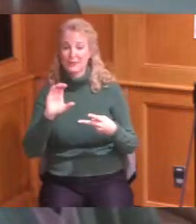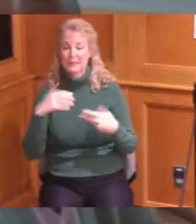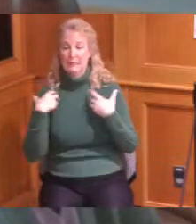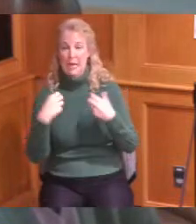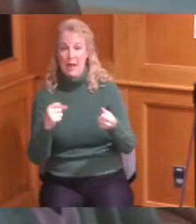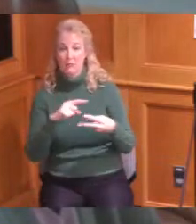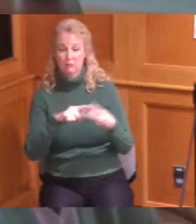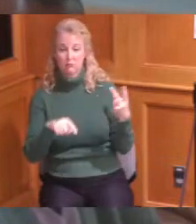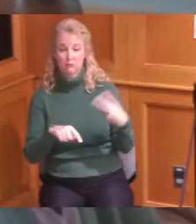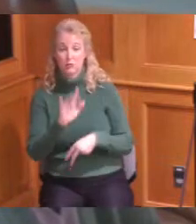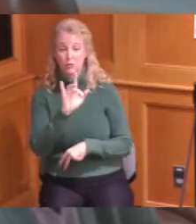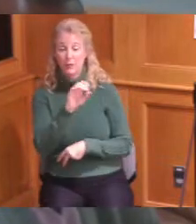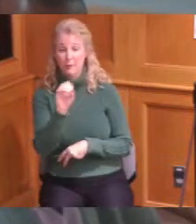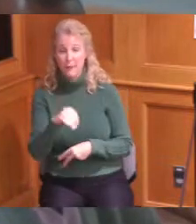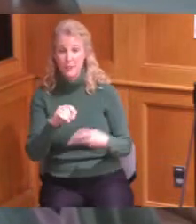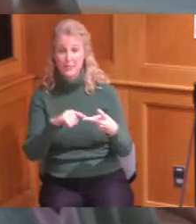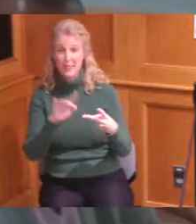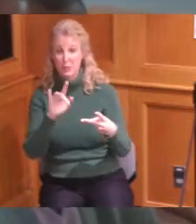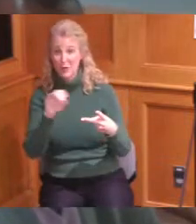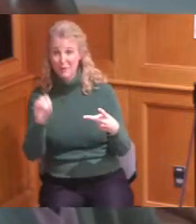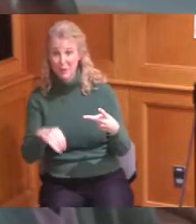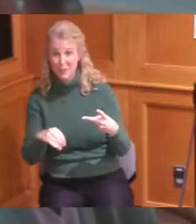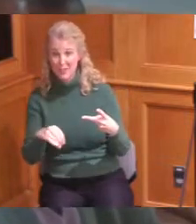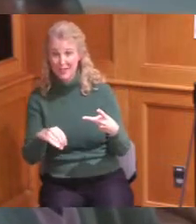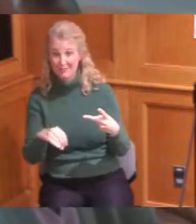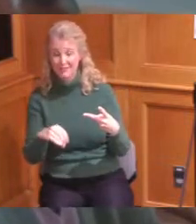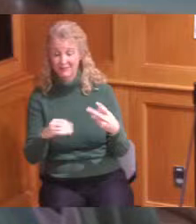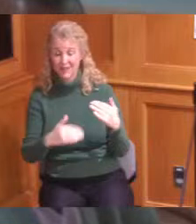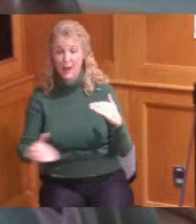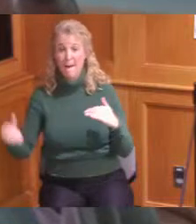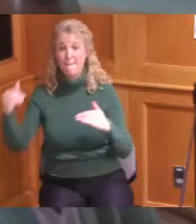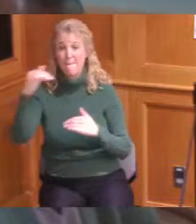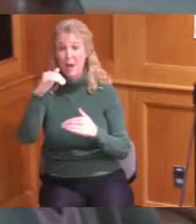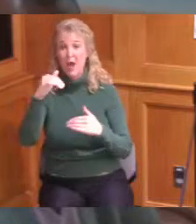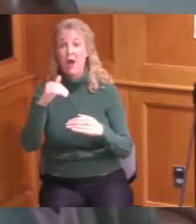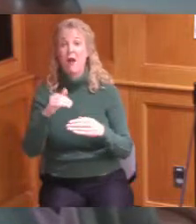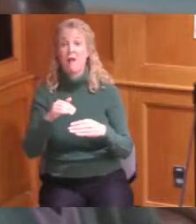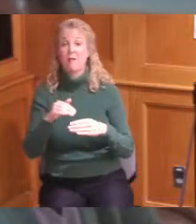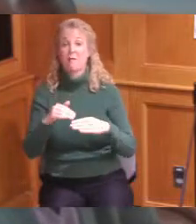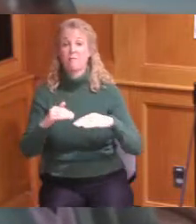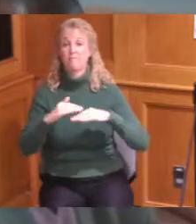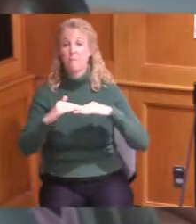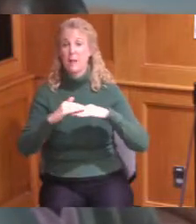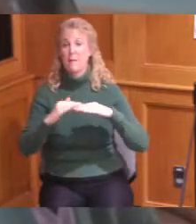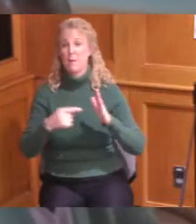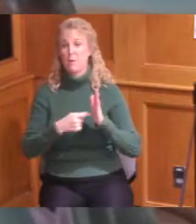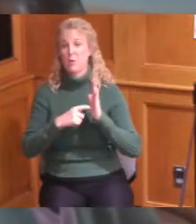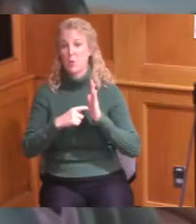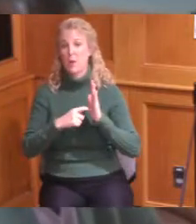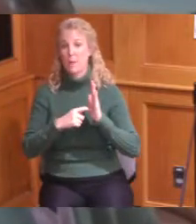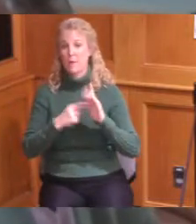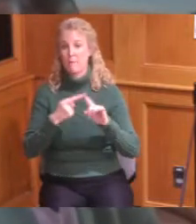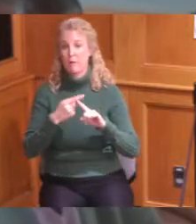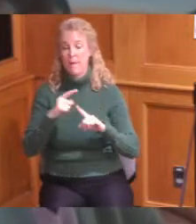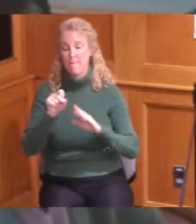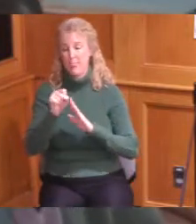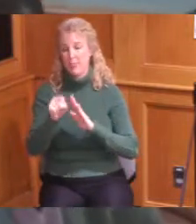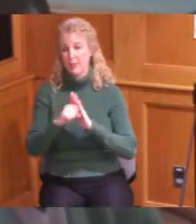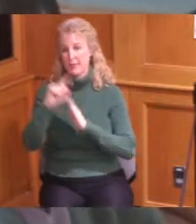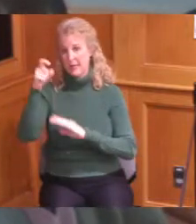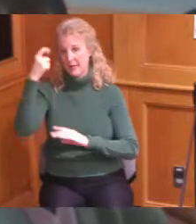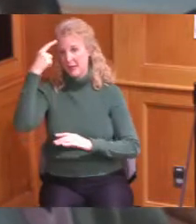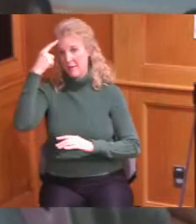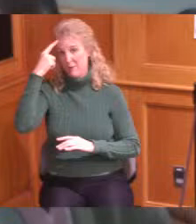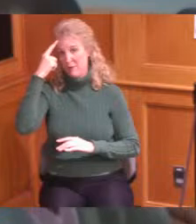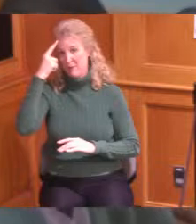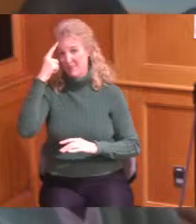put 25%, far above the EDGE requirements that come out of the state of Ohio. That is only